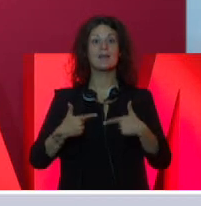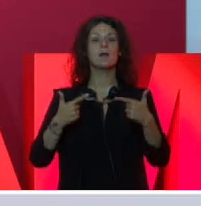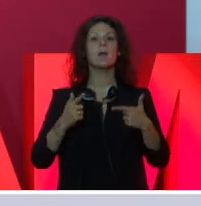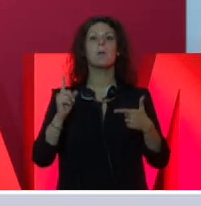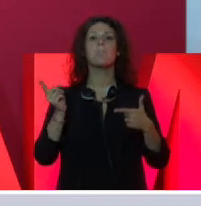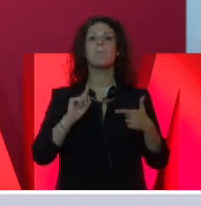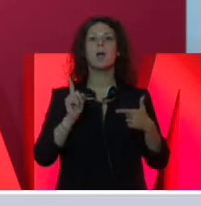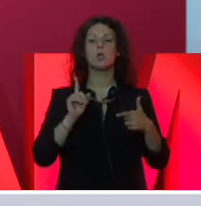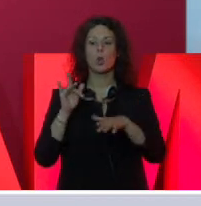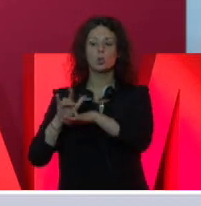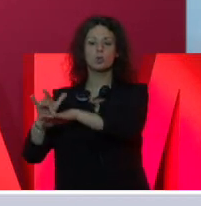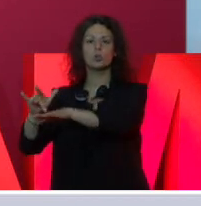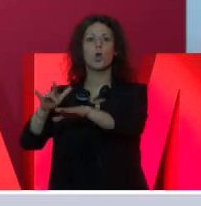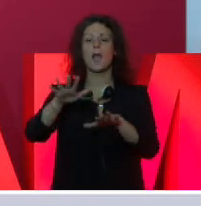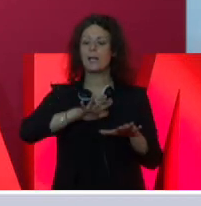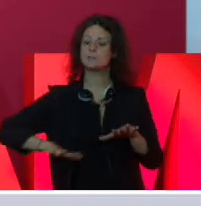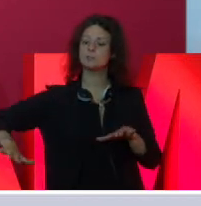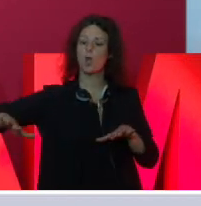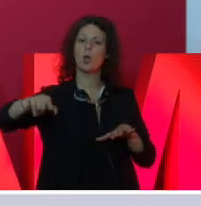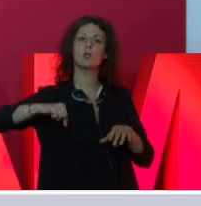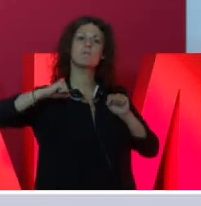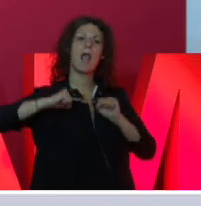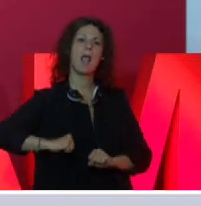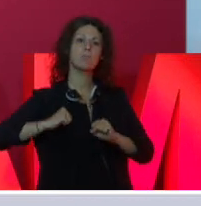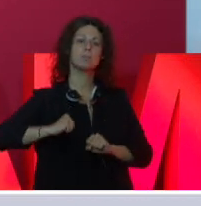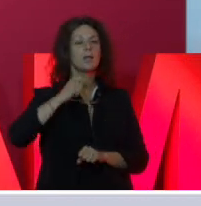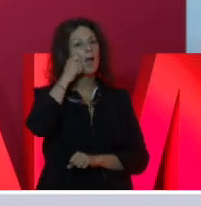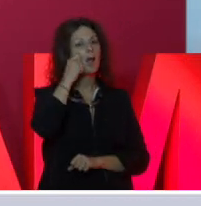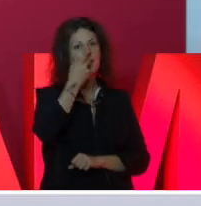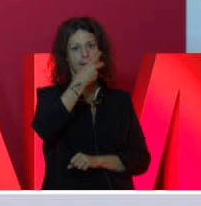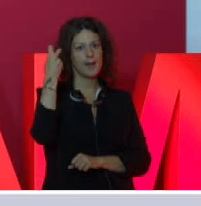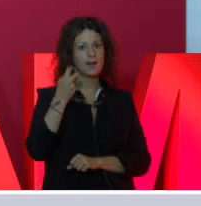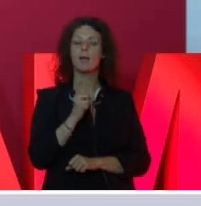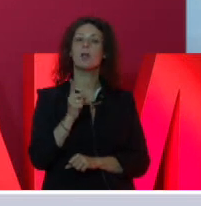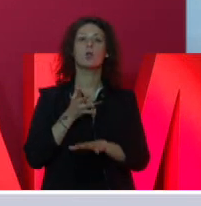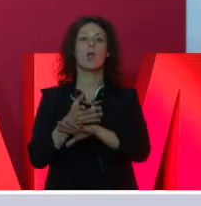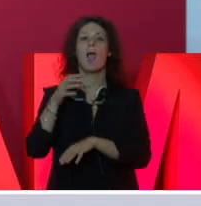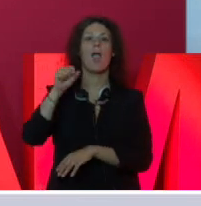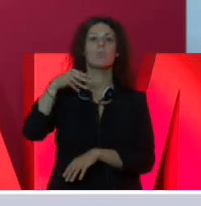that are inhabited by black minority. Roxbury is surrounded